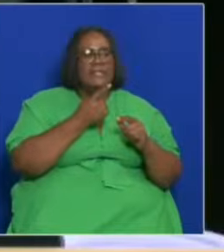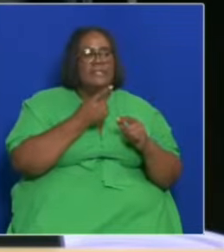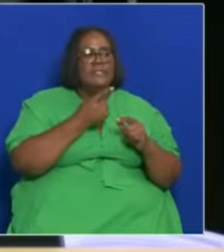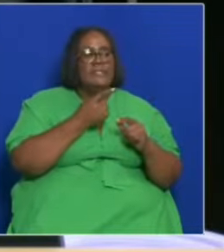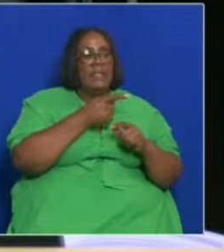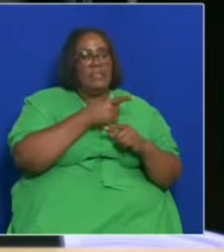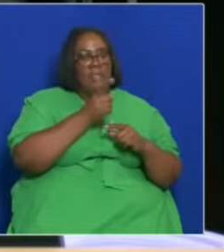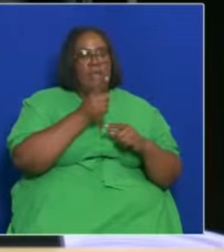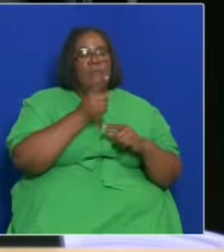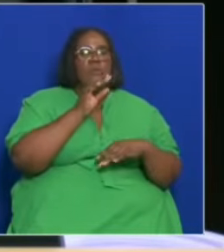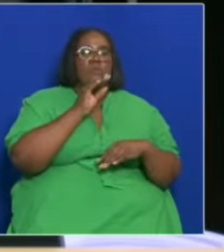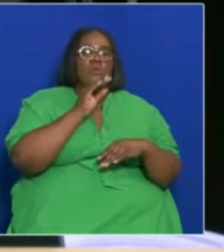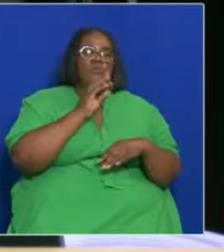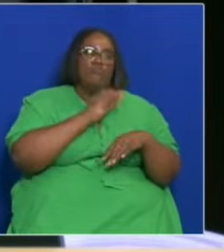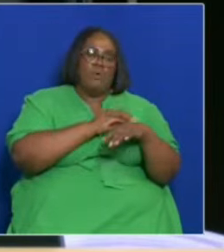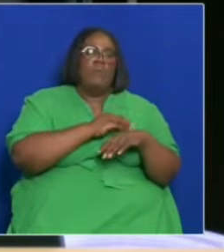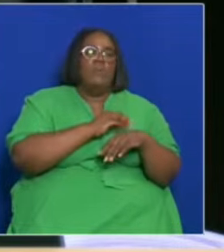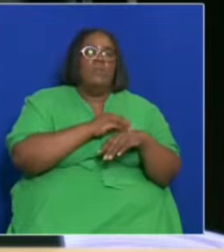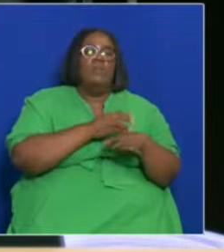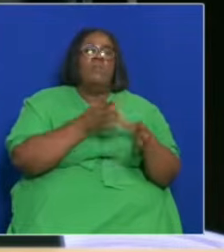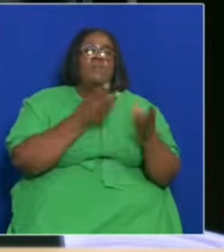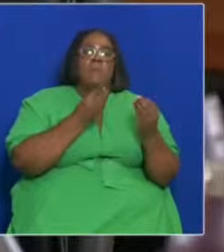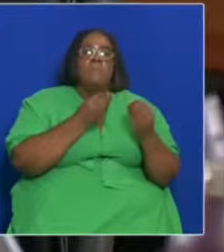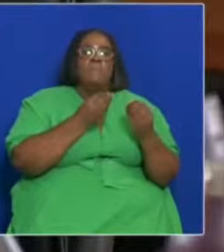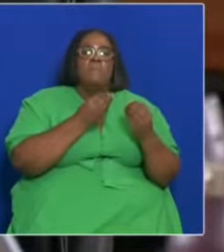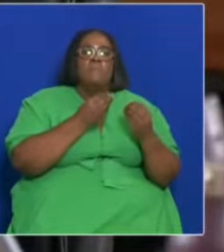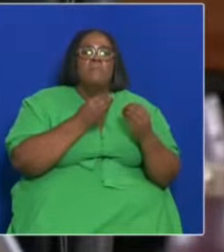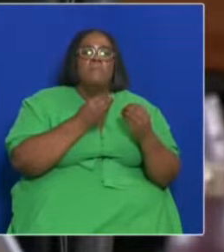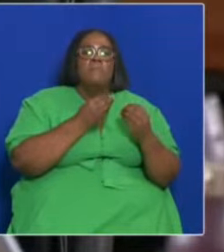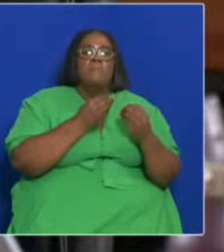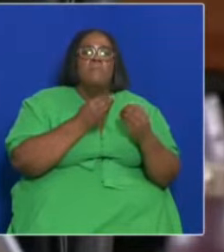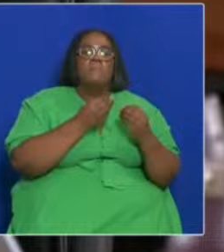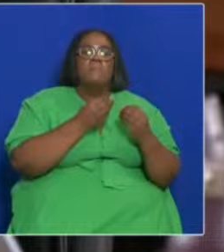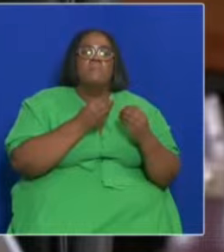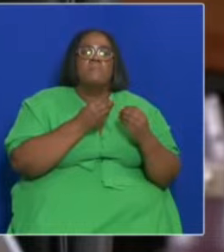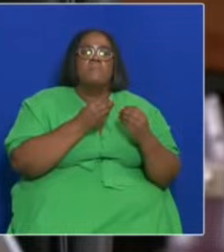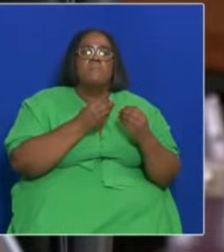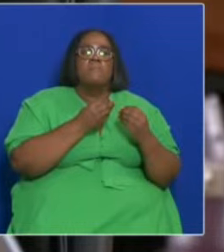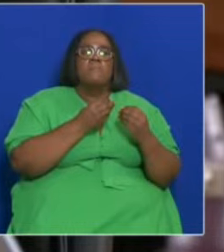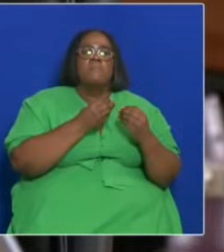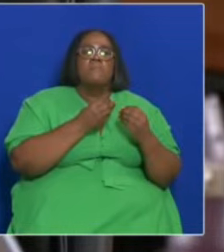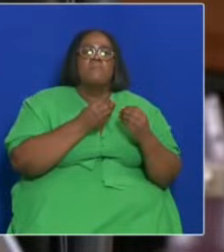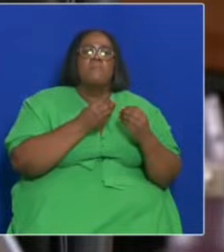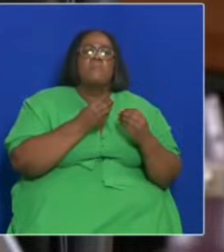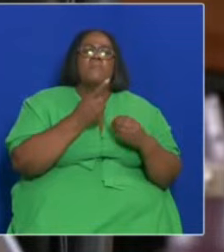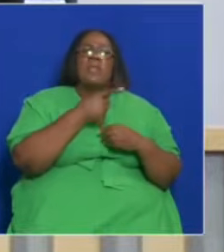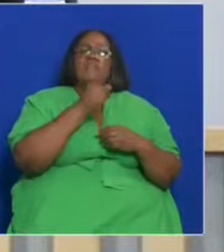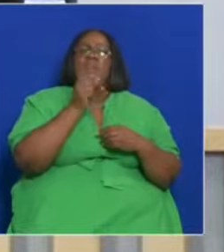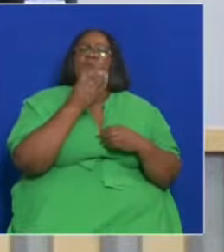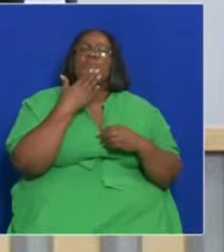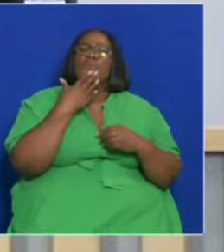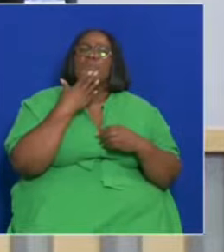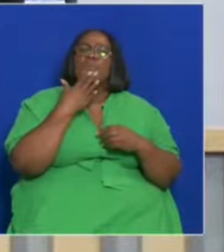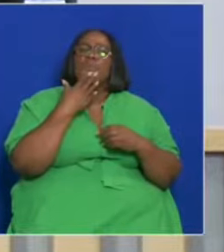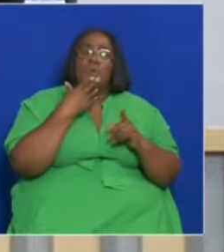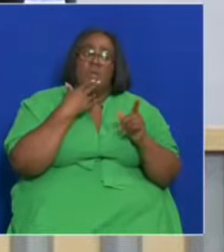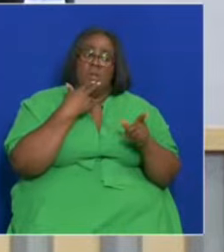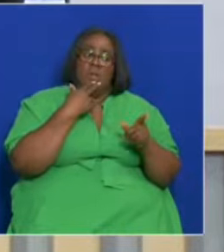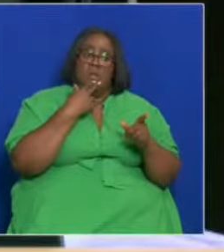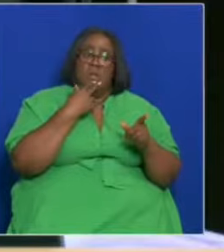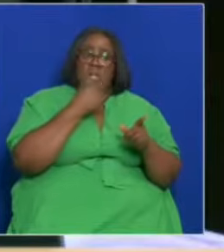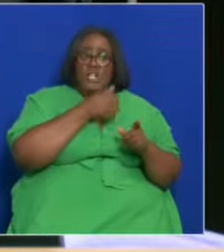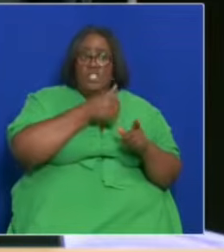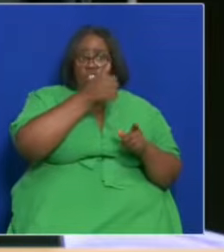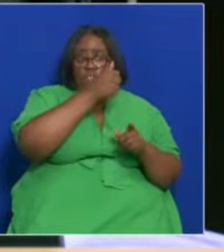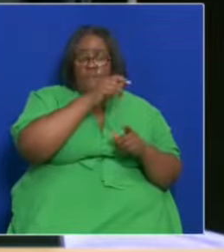it. And who were the they that would be charged? Was it Chief Paramore? Yes, Or so-